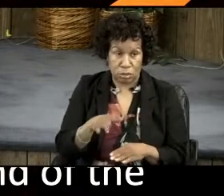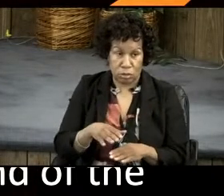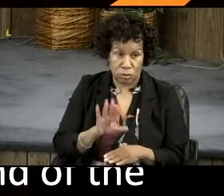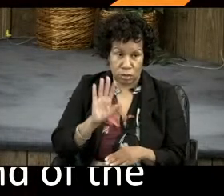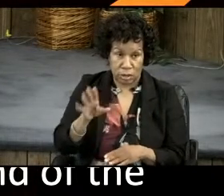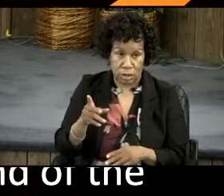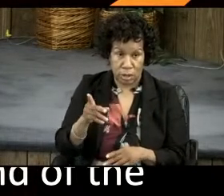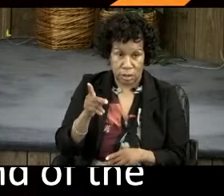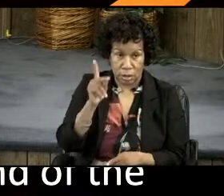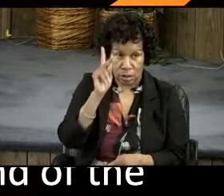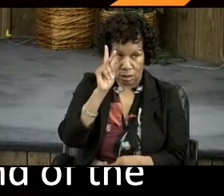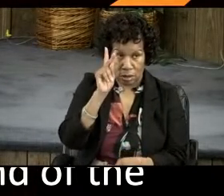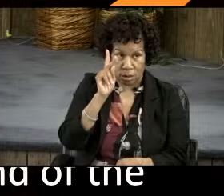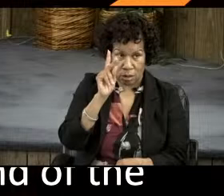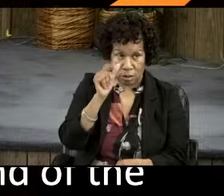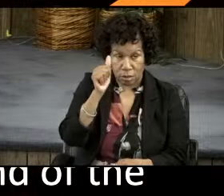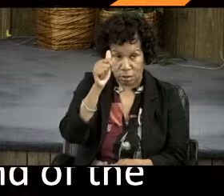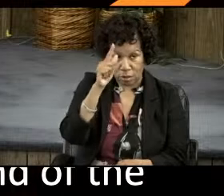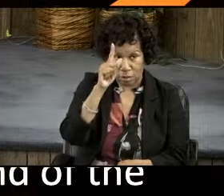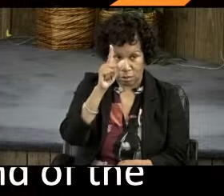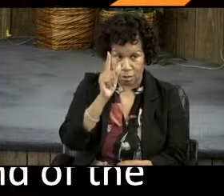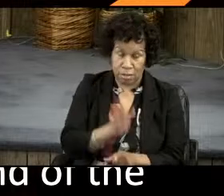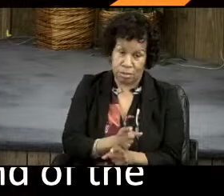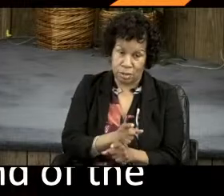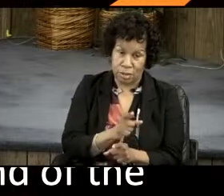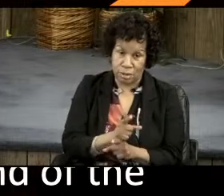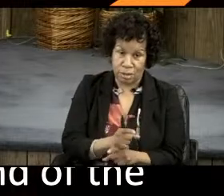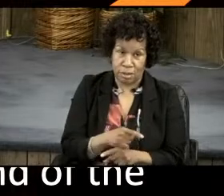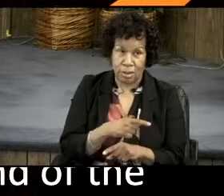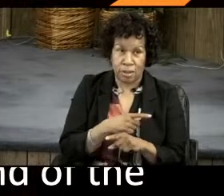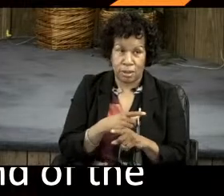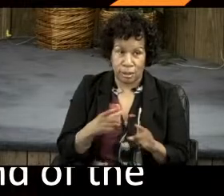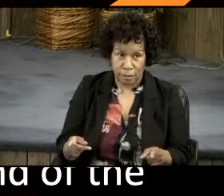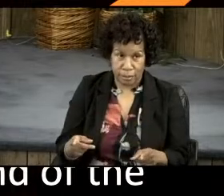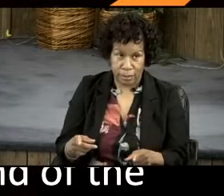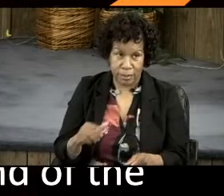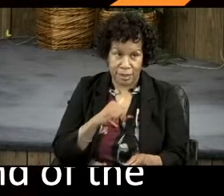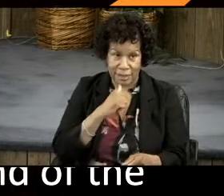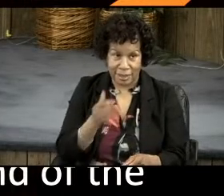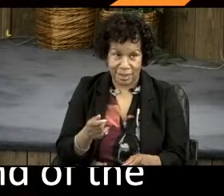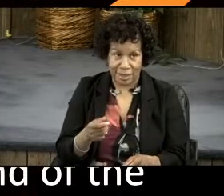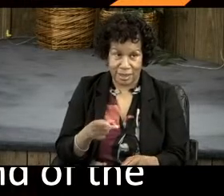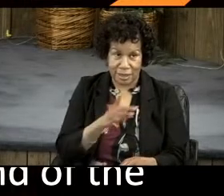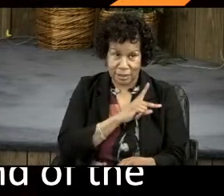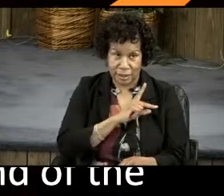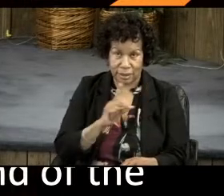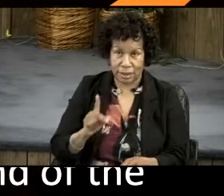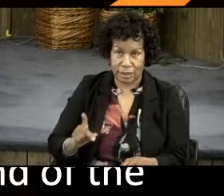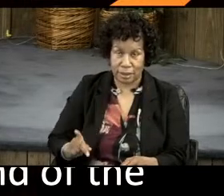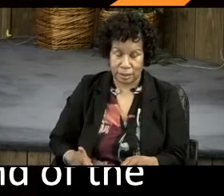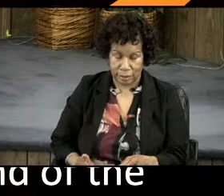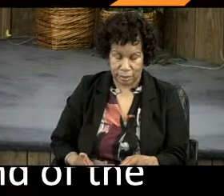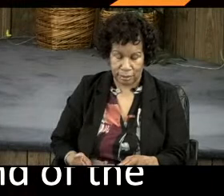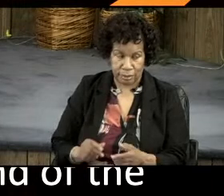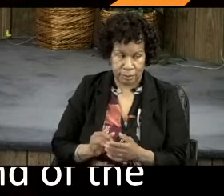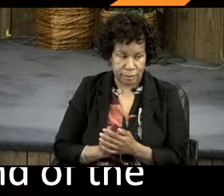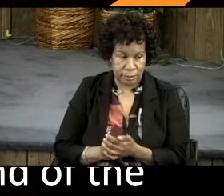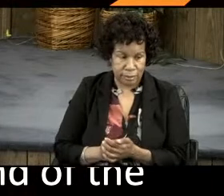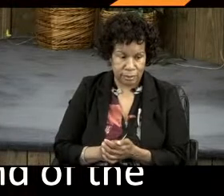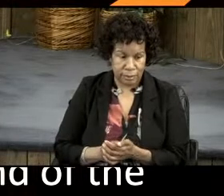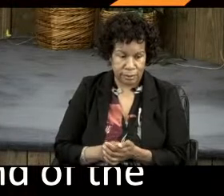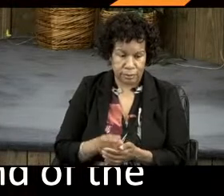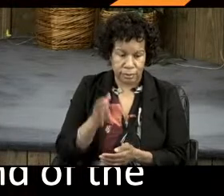not been placed king. And they're sworn to secrecy. They can't say what they saw until God